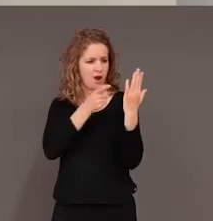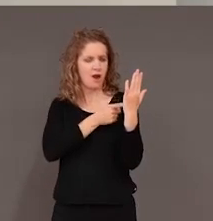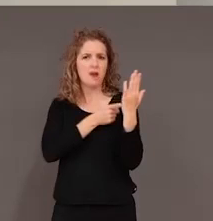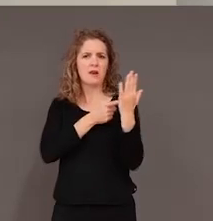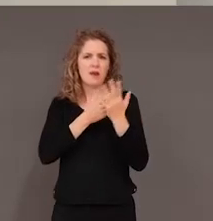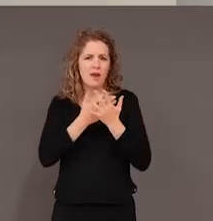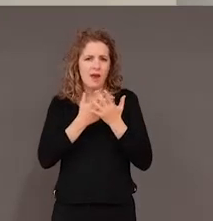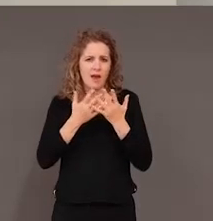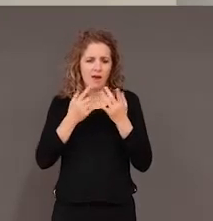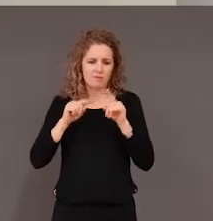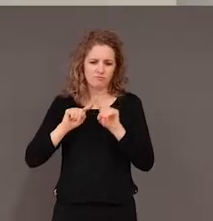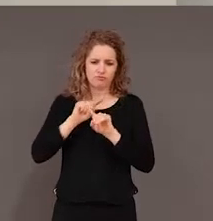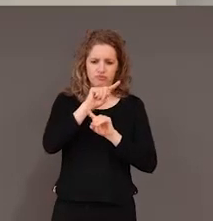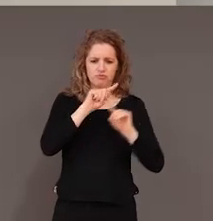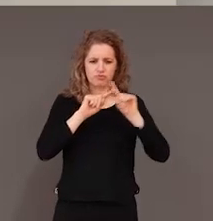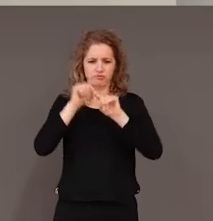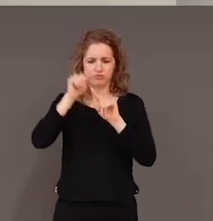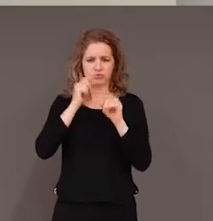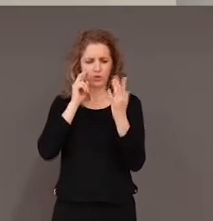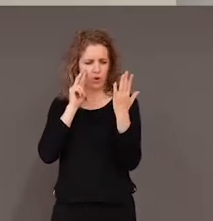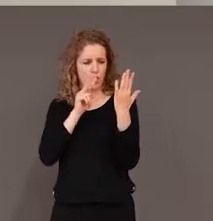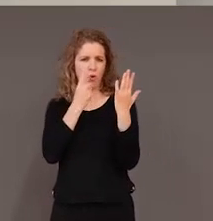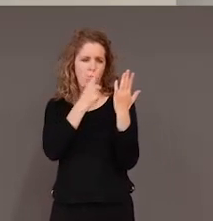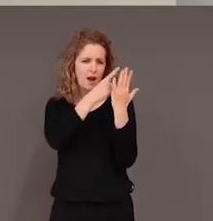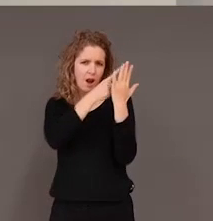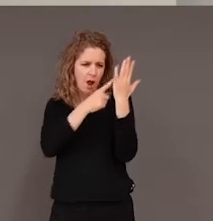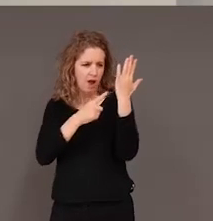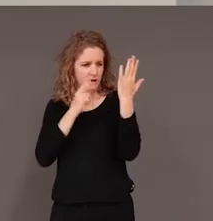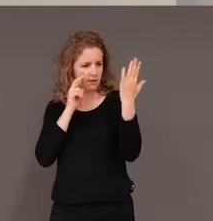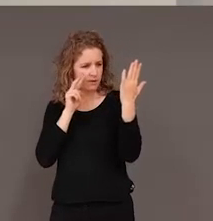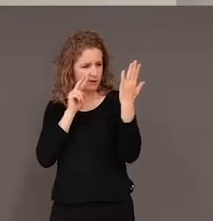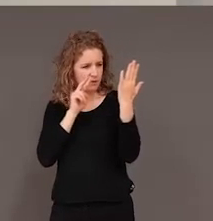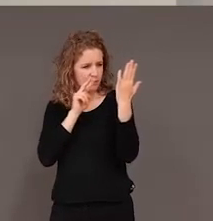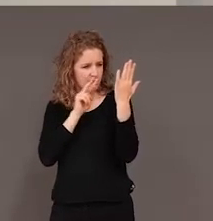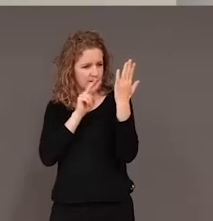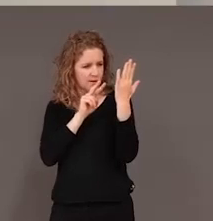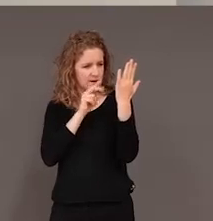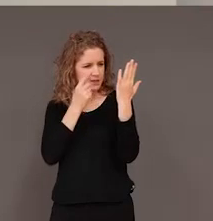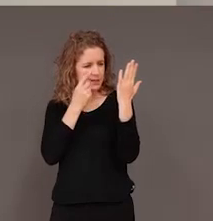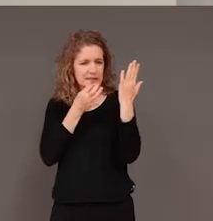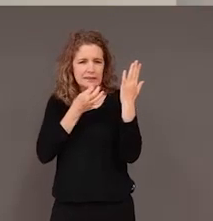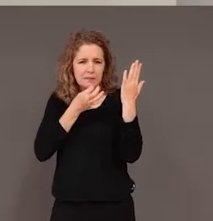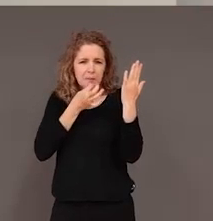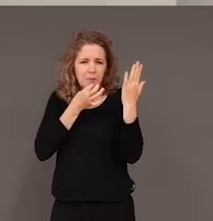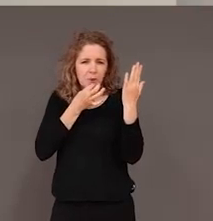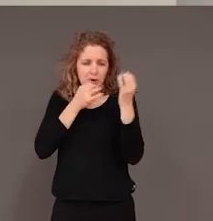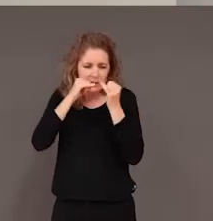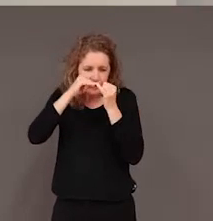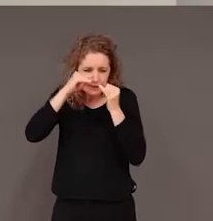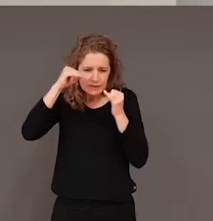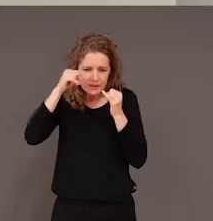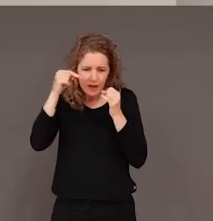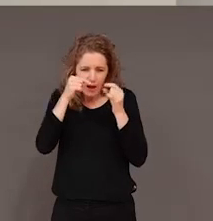they converge and diverge. Zoom in on one of the large lines on your palm and notice the small lines that feed in and out